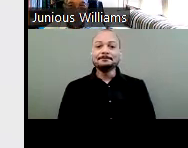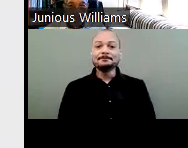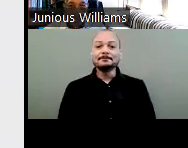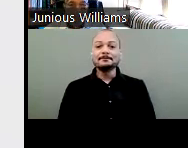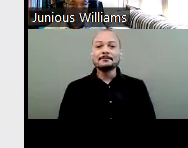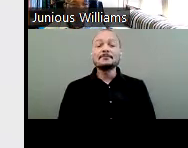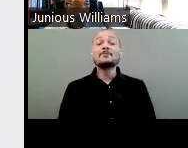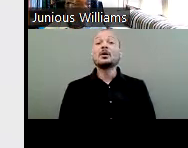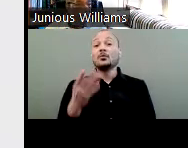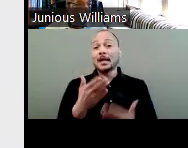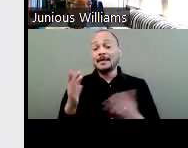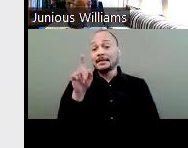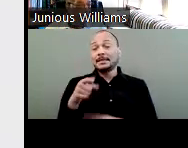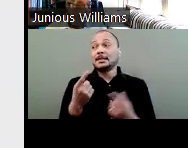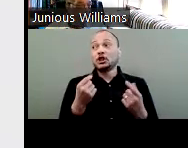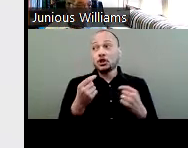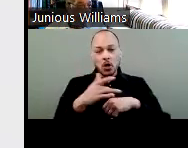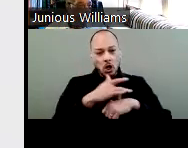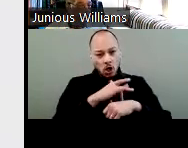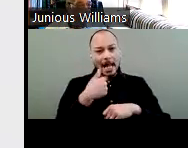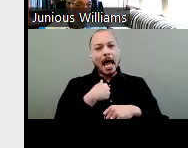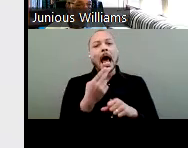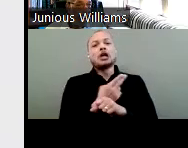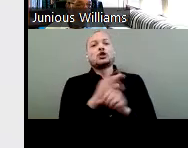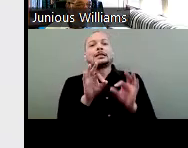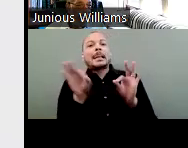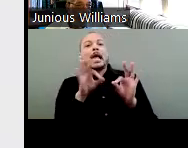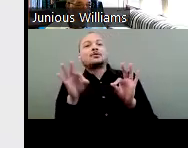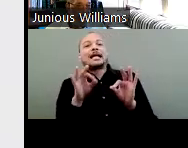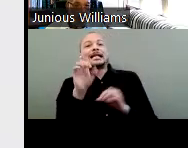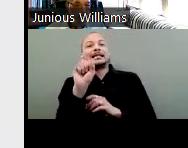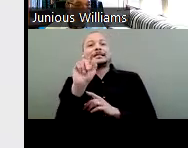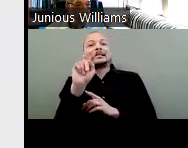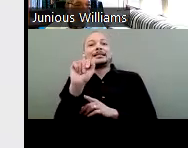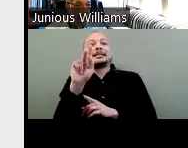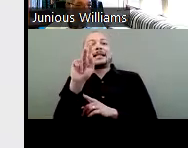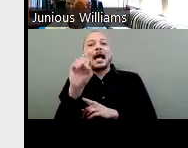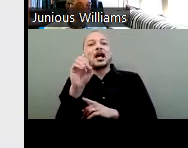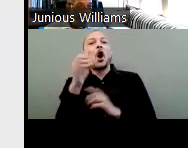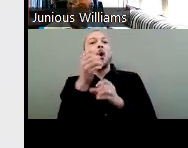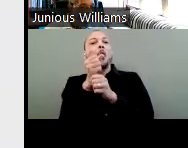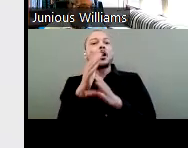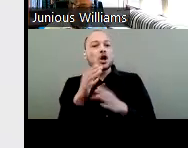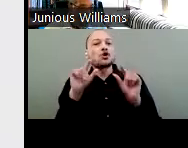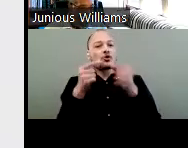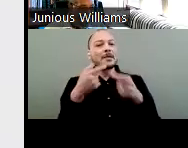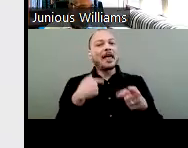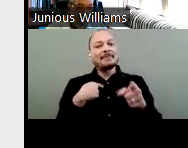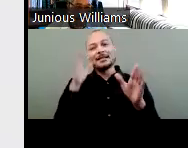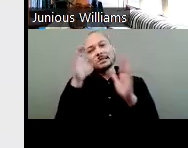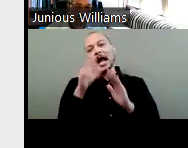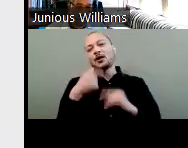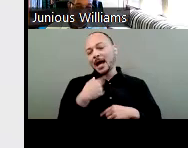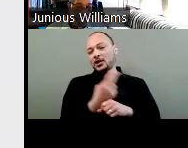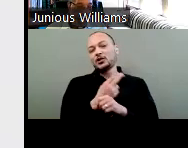One of the things that you need to do early on, I use the language stakeholder group, and this is just a diagram that I use that's a